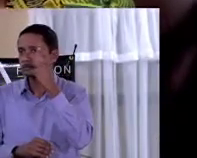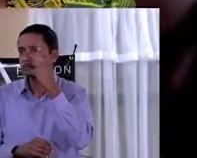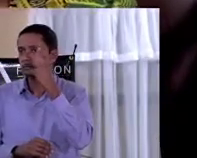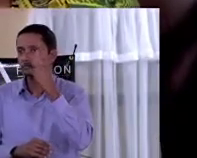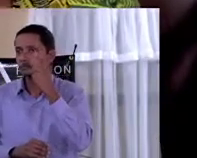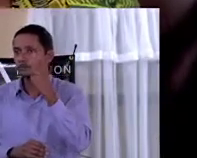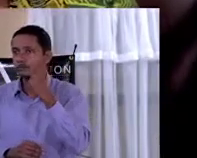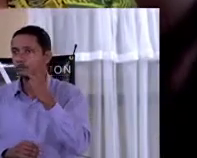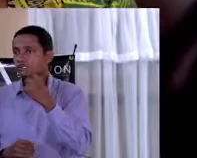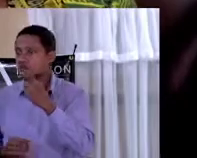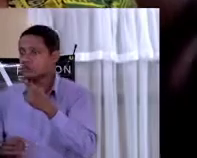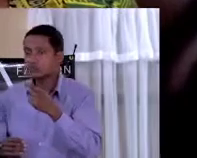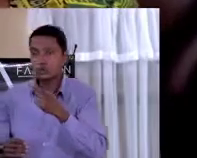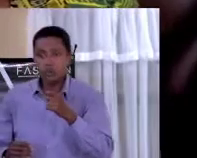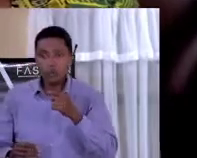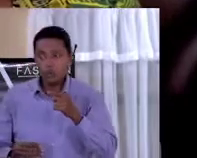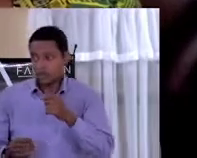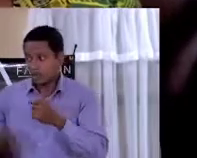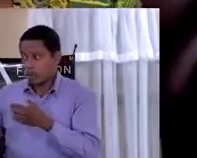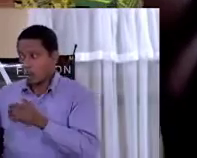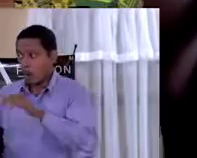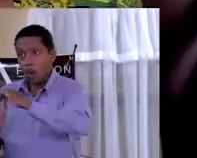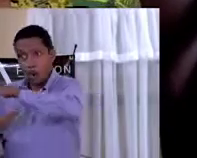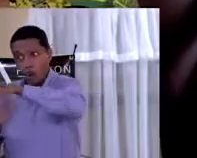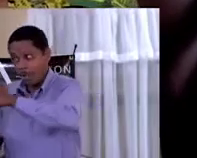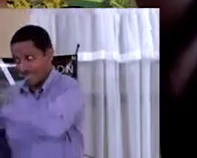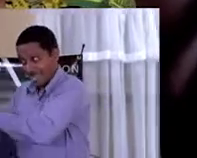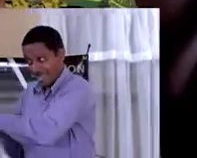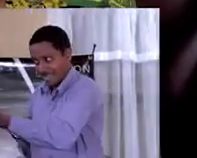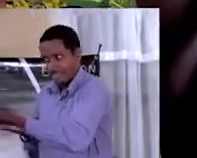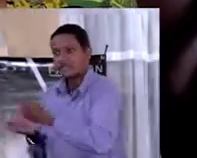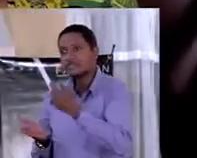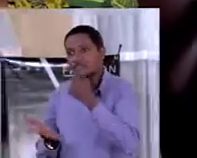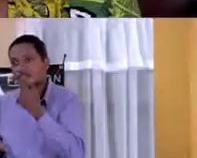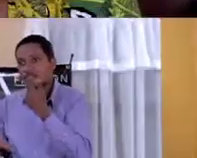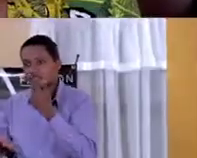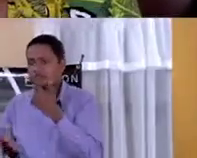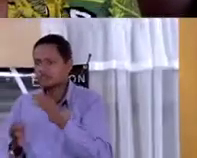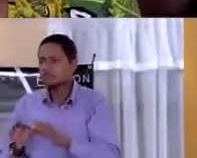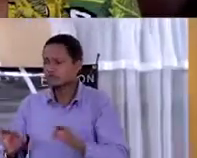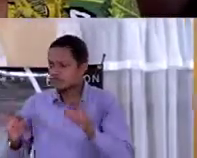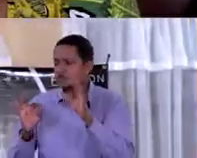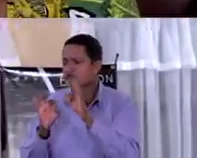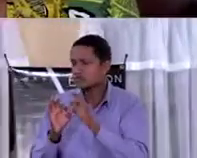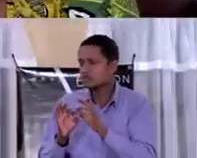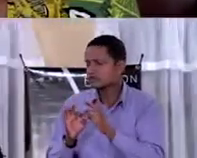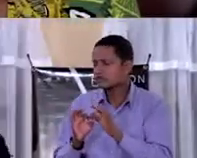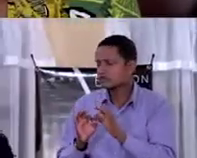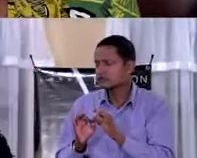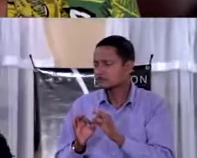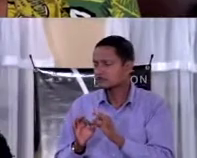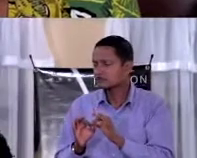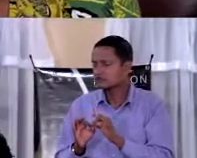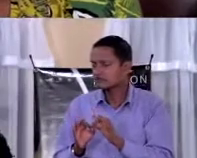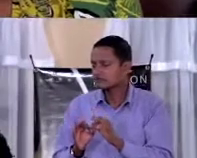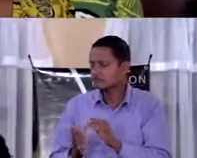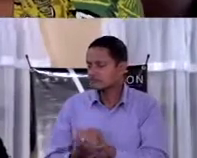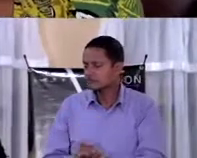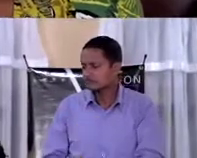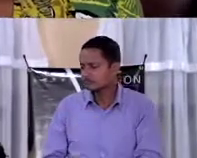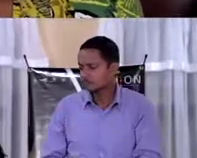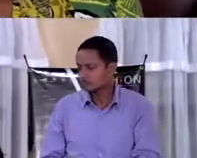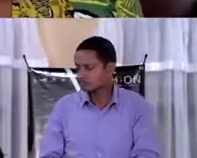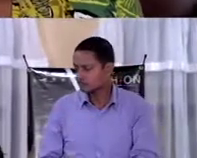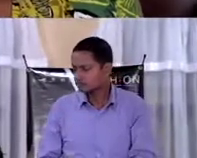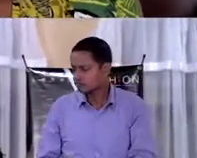Because it is important to present a unified front. It is important to present a